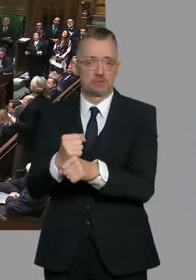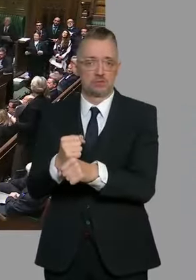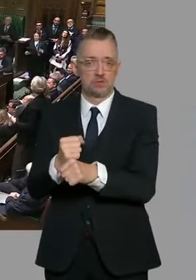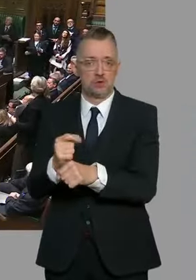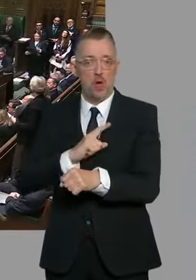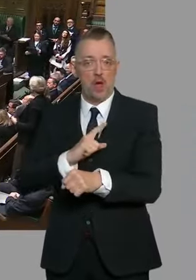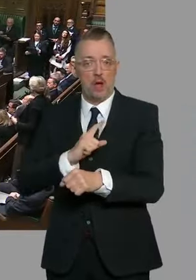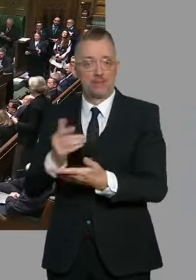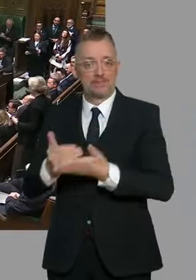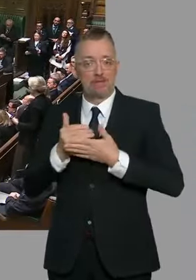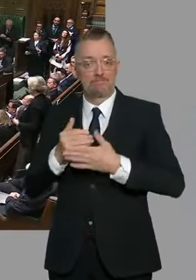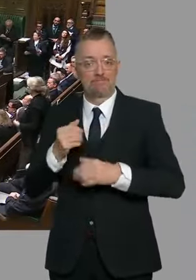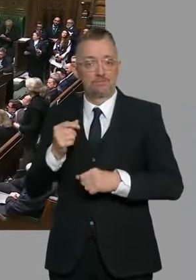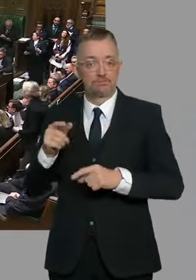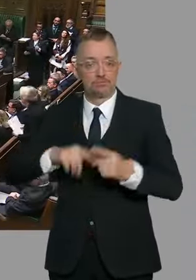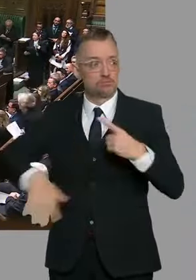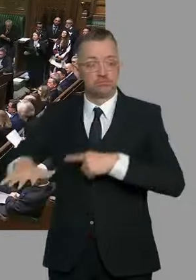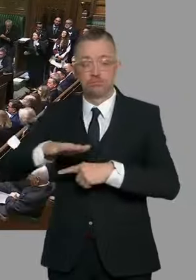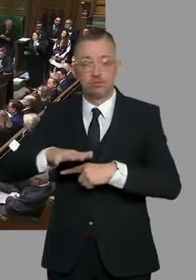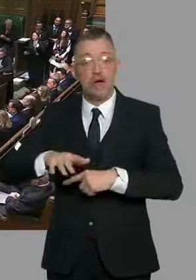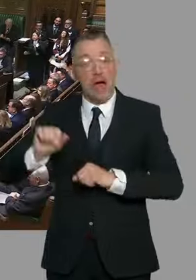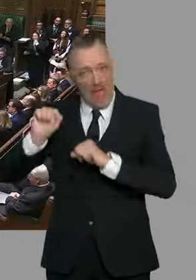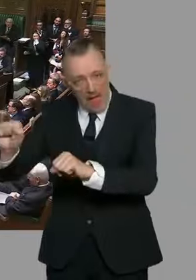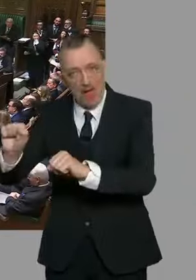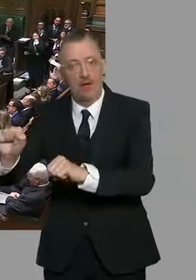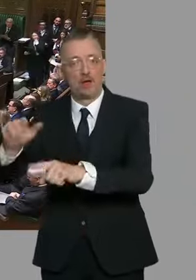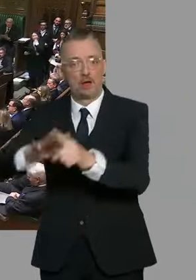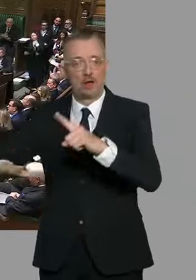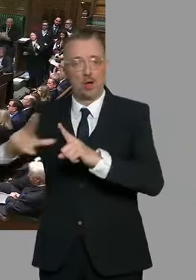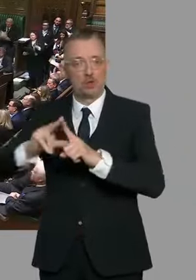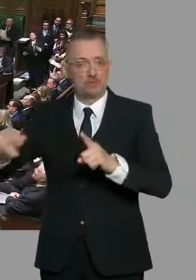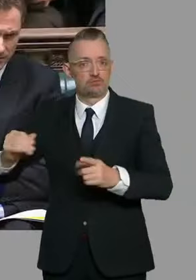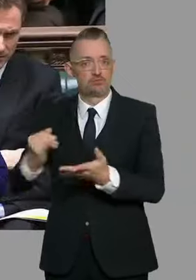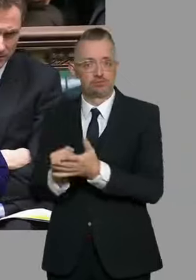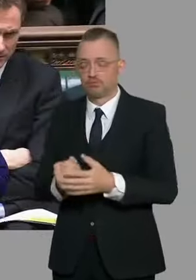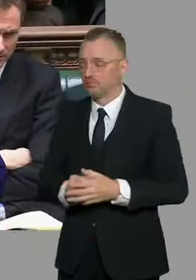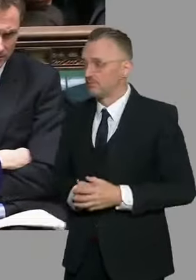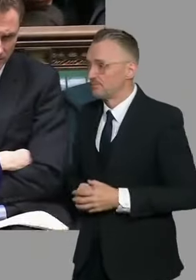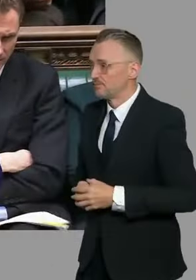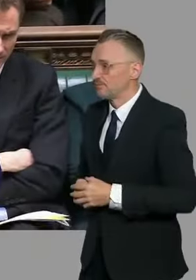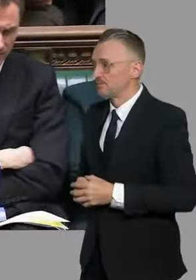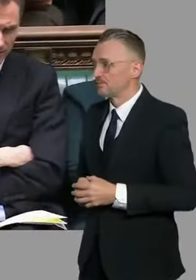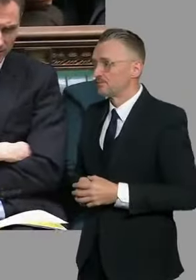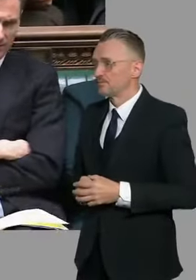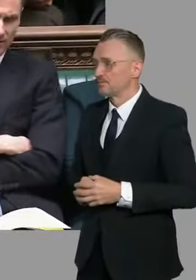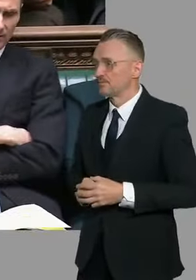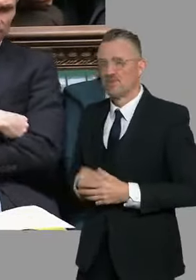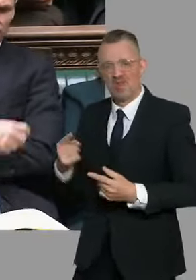Kemi Badenoch. Mr. Speaker, this is a ludicrous assertion. He is the one